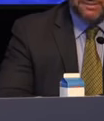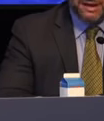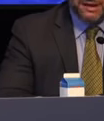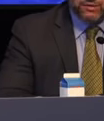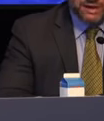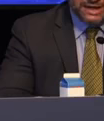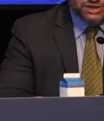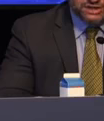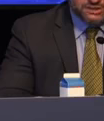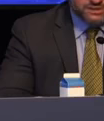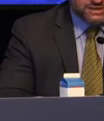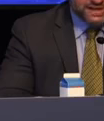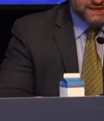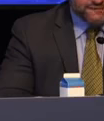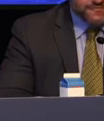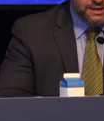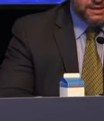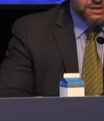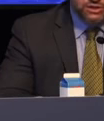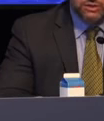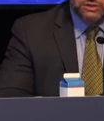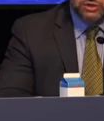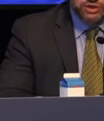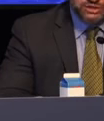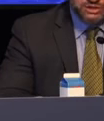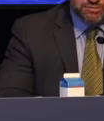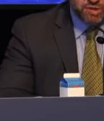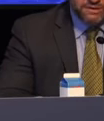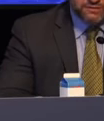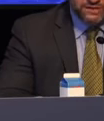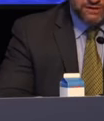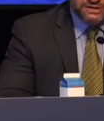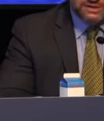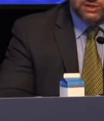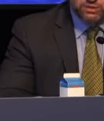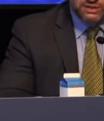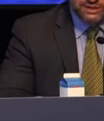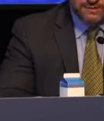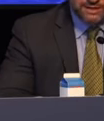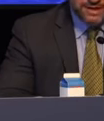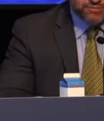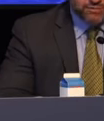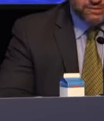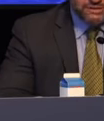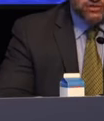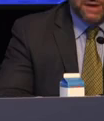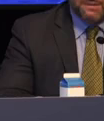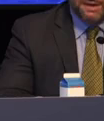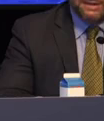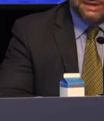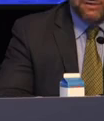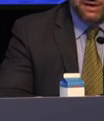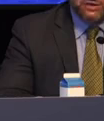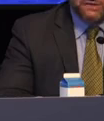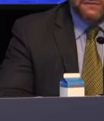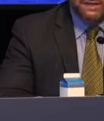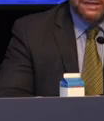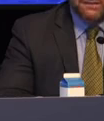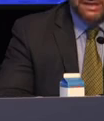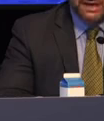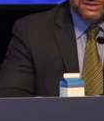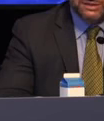and collected by our great NJ.com staff shows New Jersey's employment decreased historically in April, dropping by